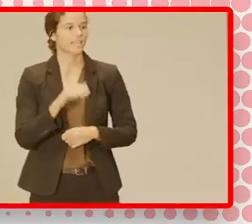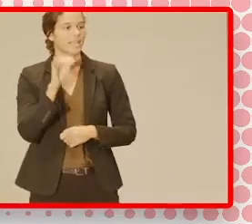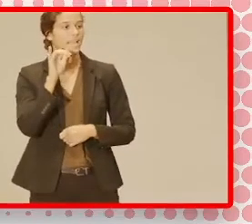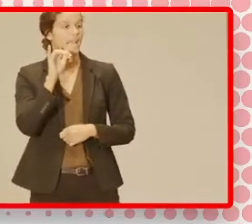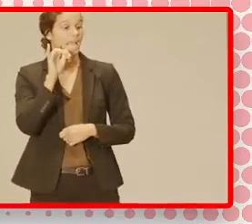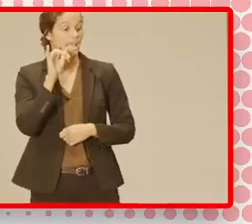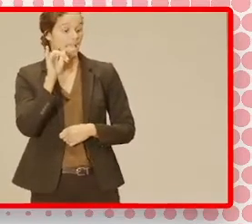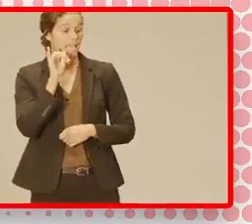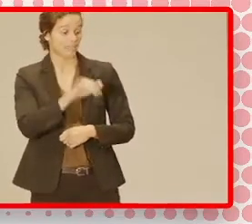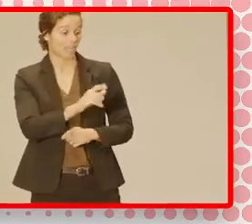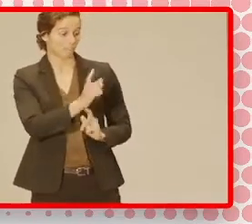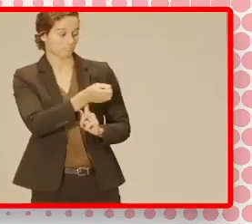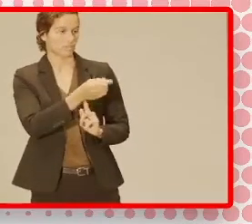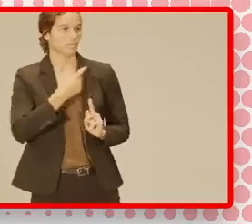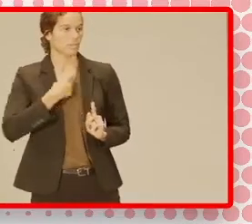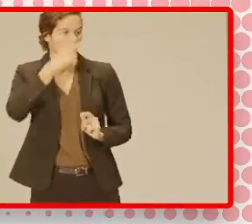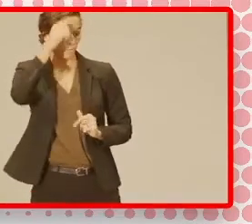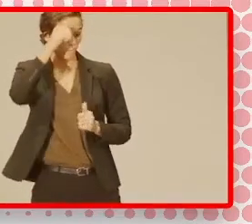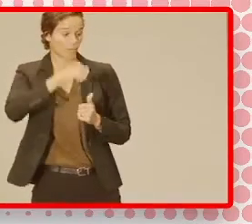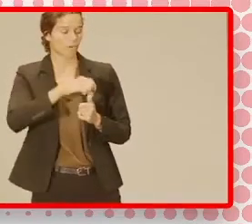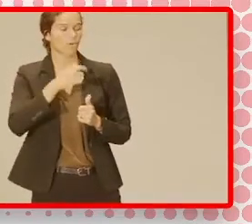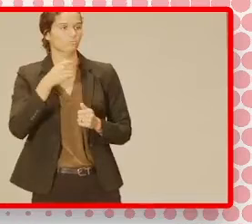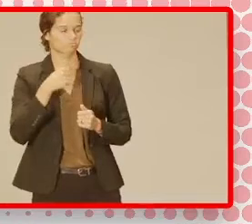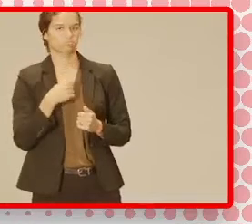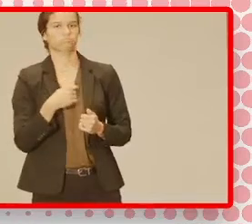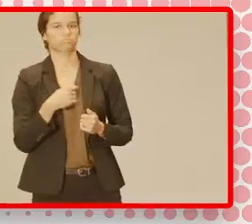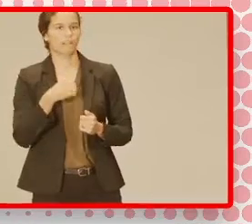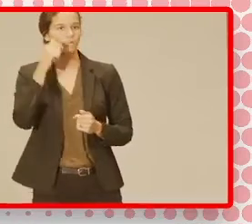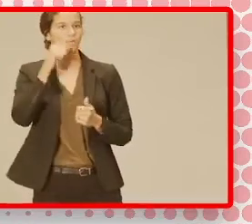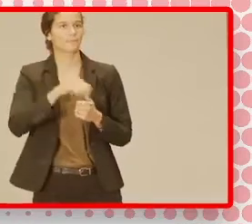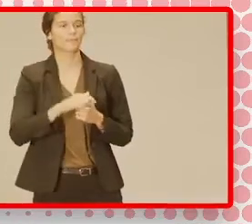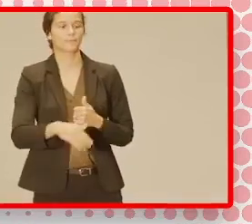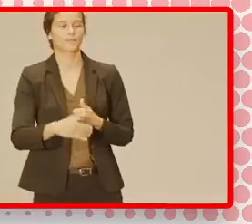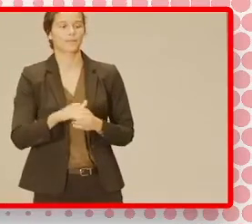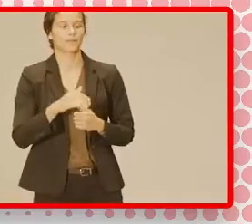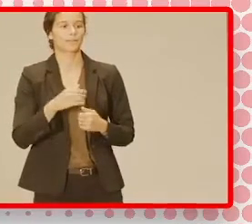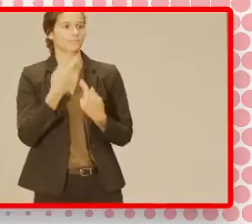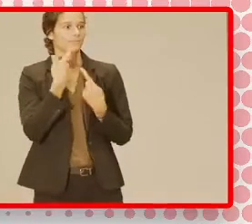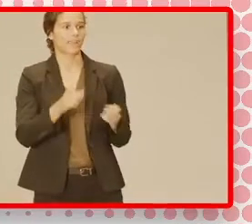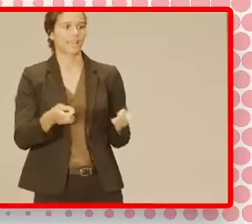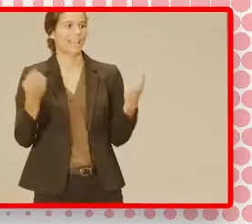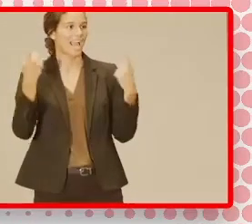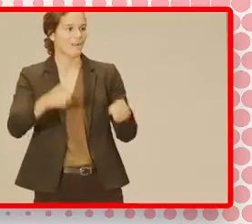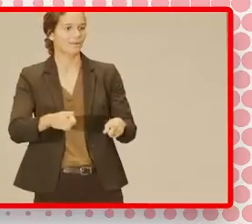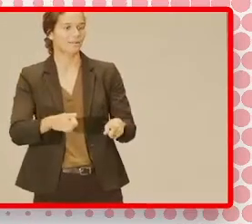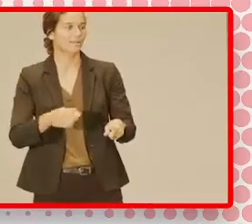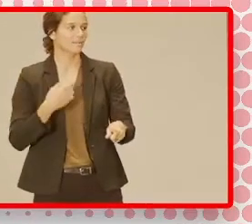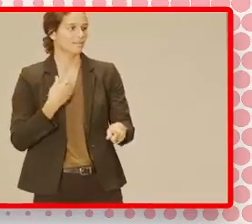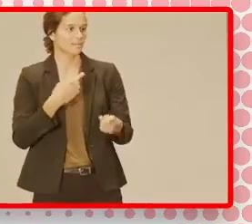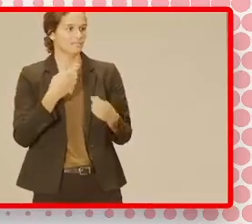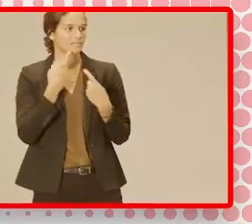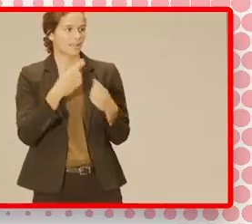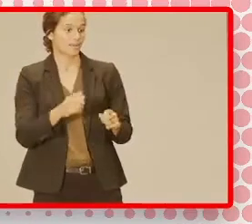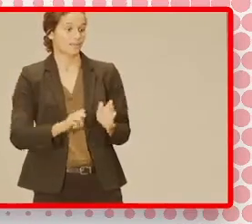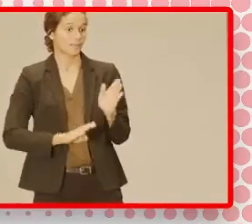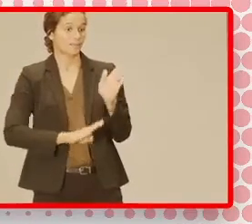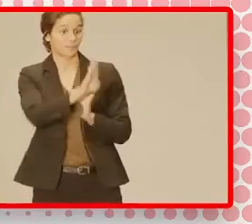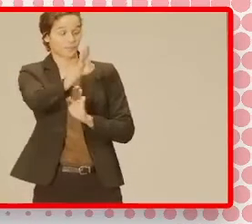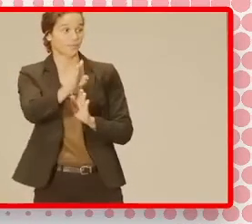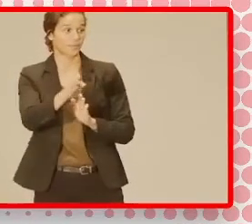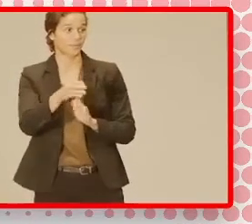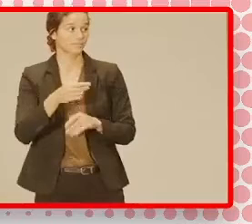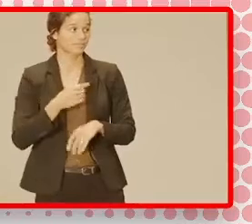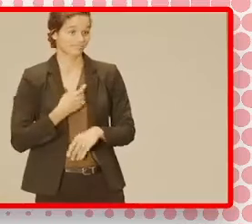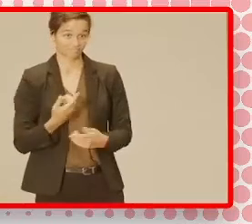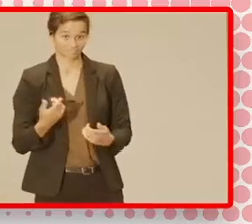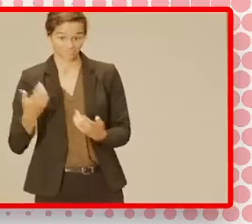Because Yeah. we were measuring it. You stop telling me to get out of here. You get out of here. Are you going to tell them all to tell me to get out of here? Yeah. No.